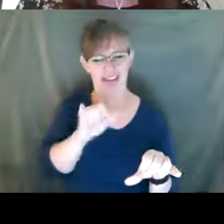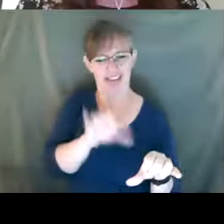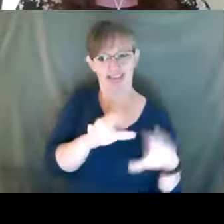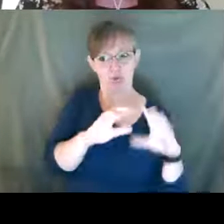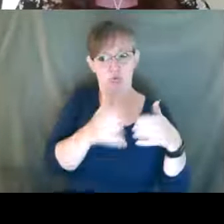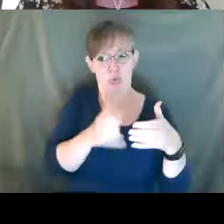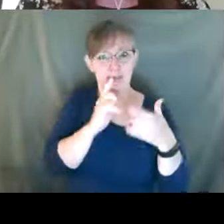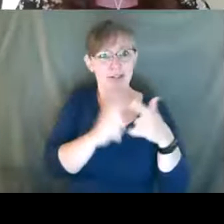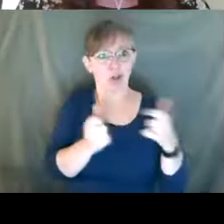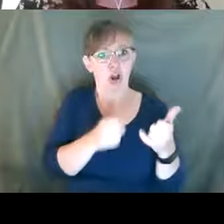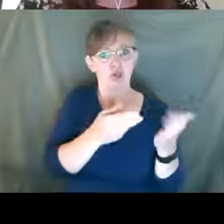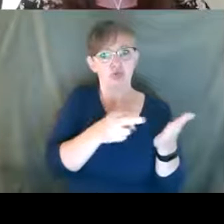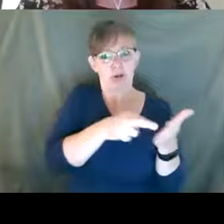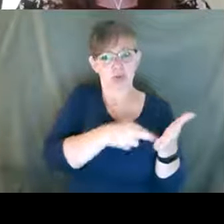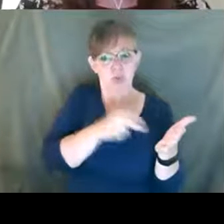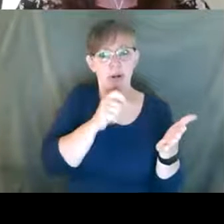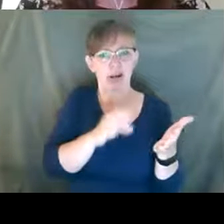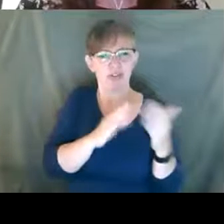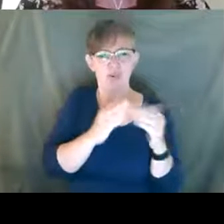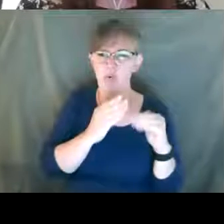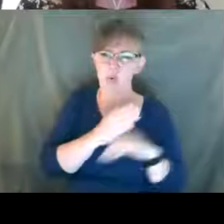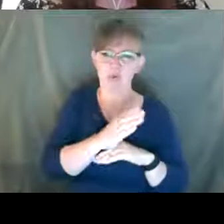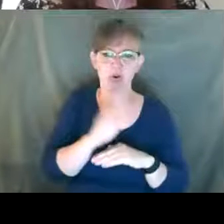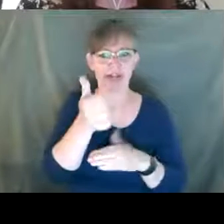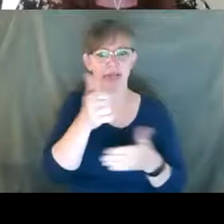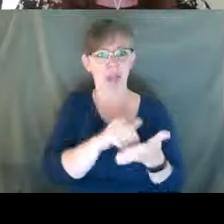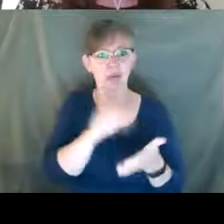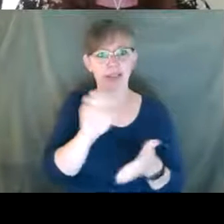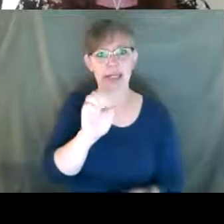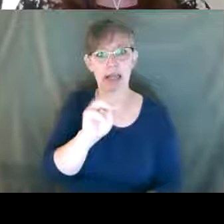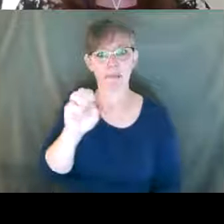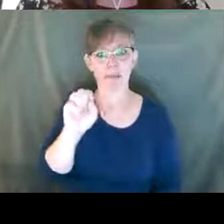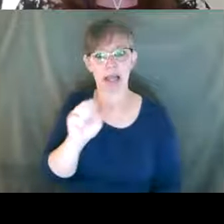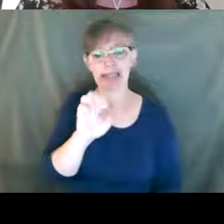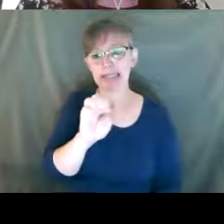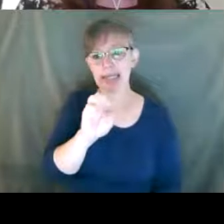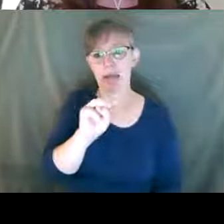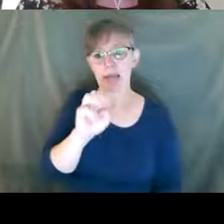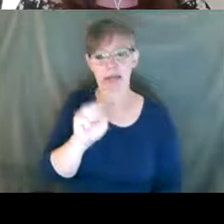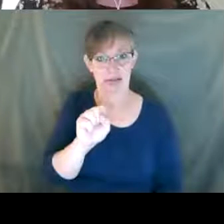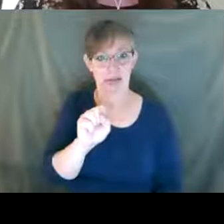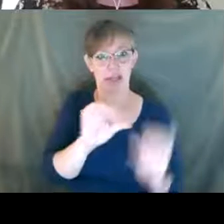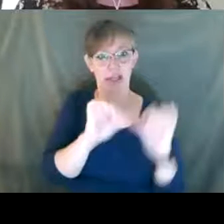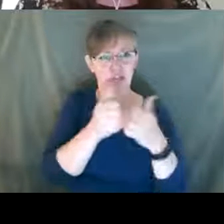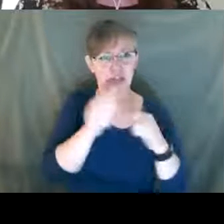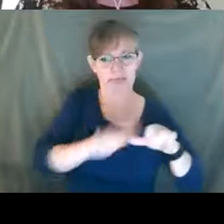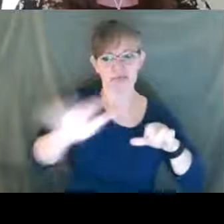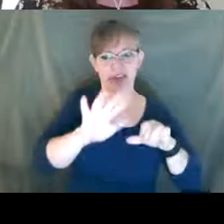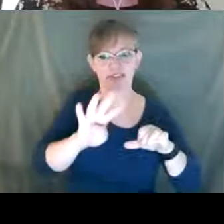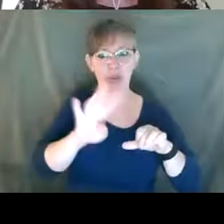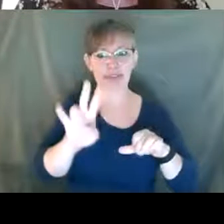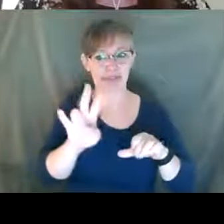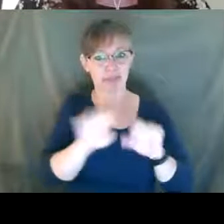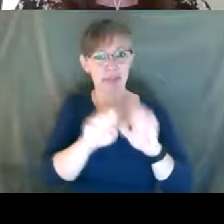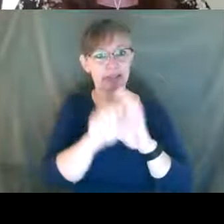registry of more than 10,000 EMS agencies across 47 states, showed an increase